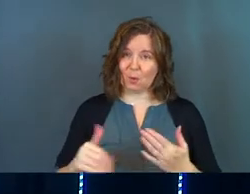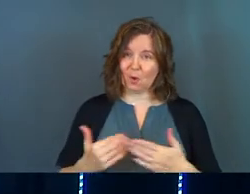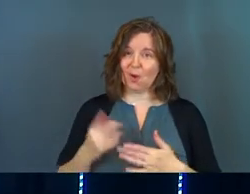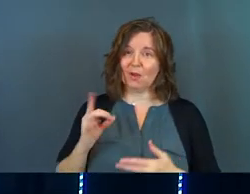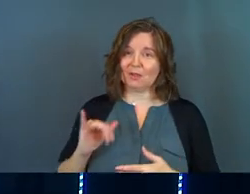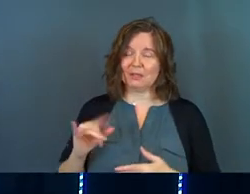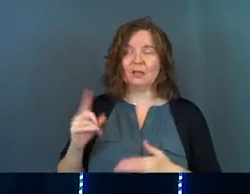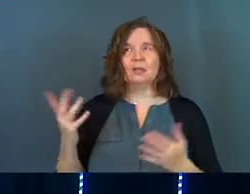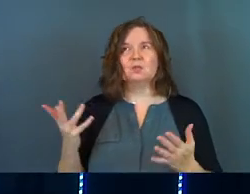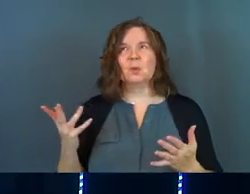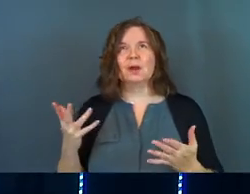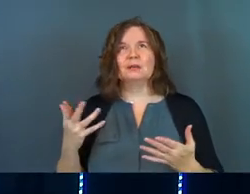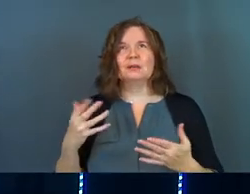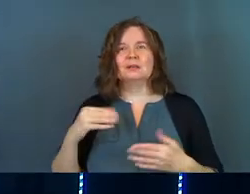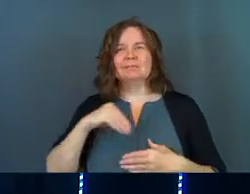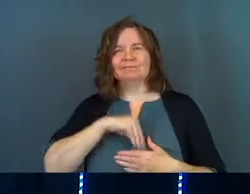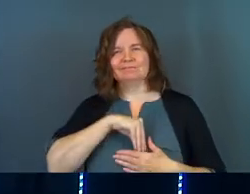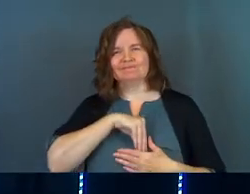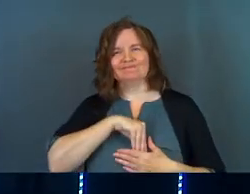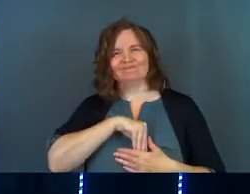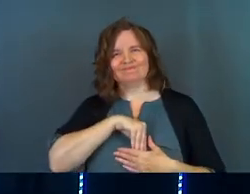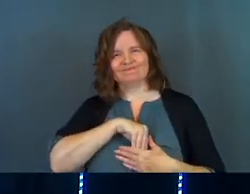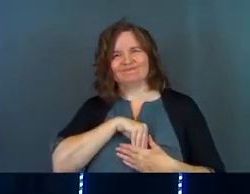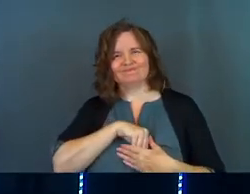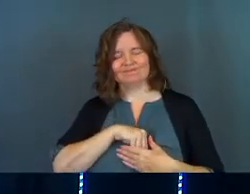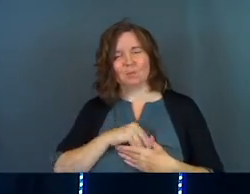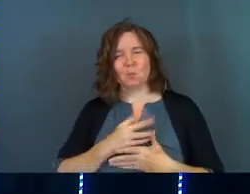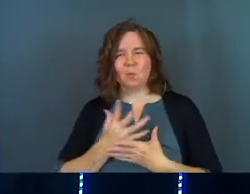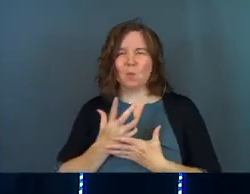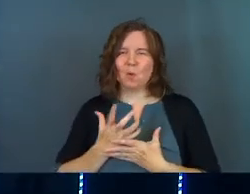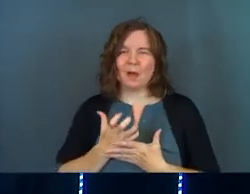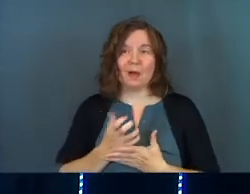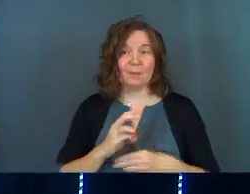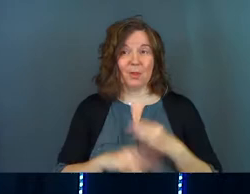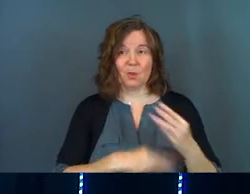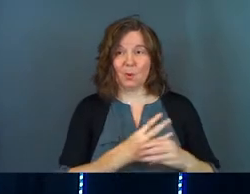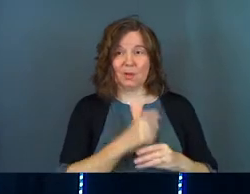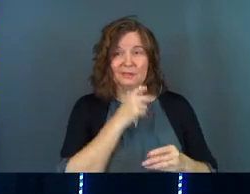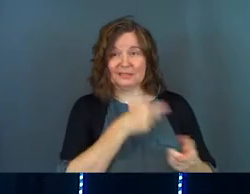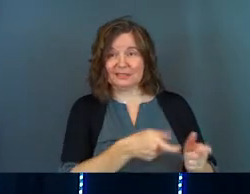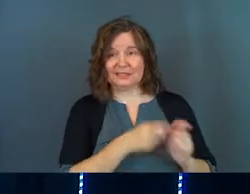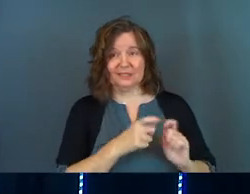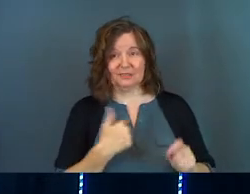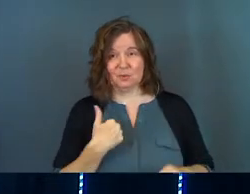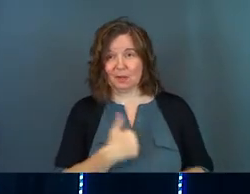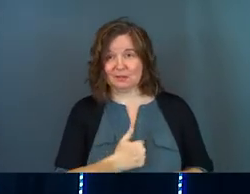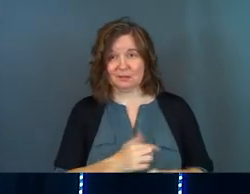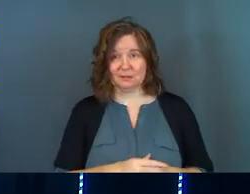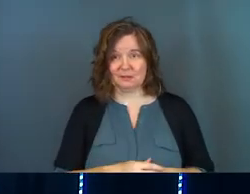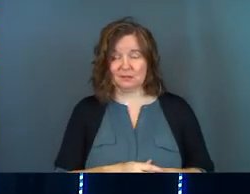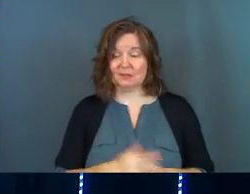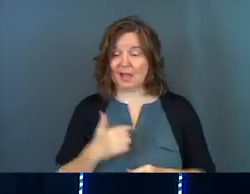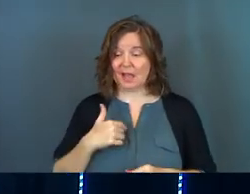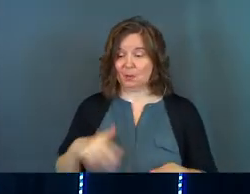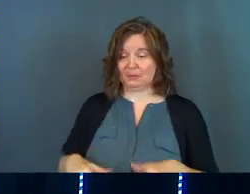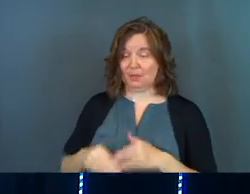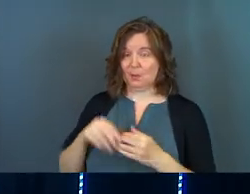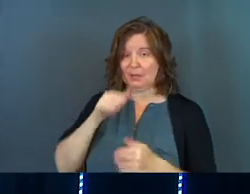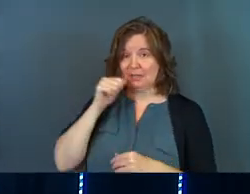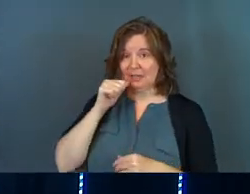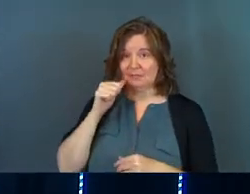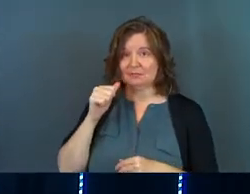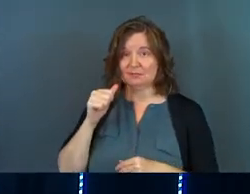did. It's what we want down deep, and this world will not give to us. I was at a wedding